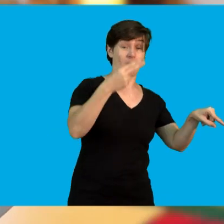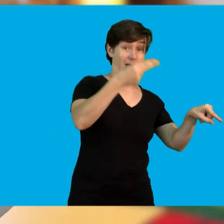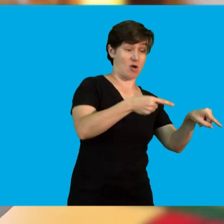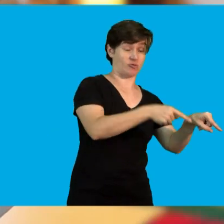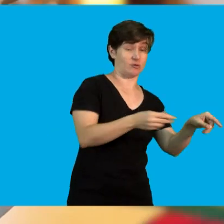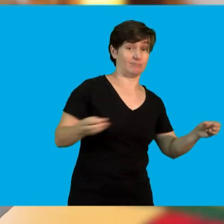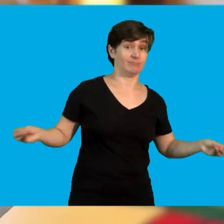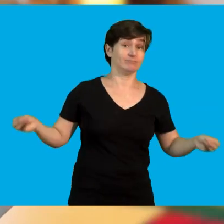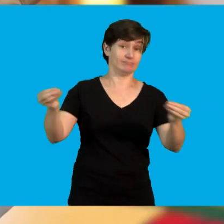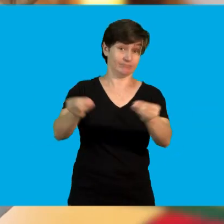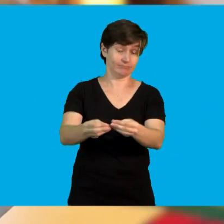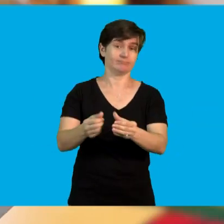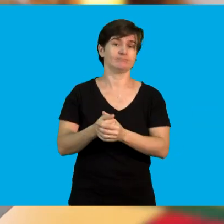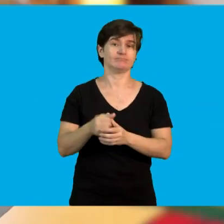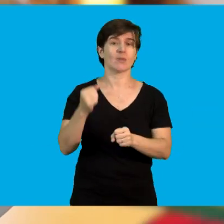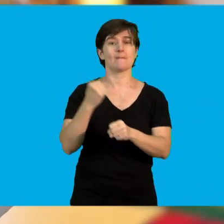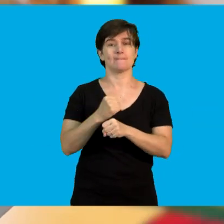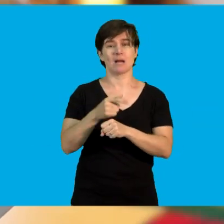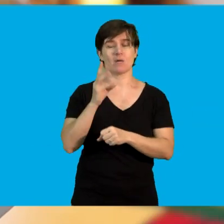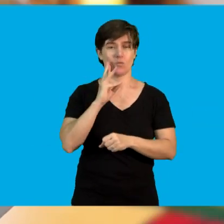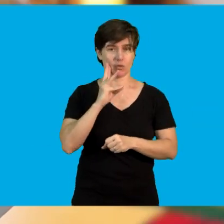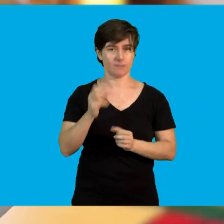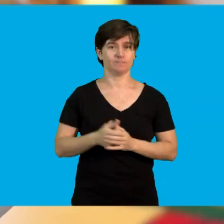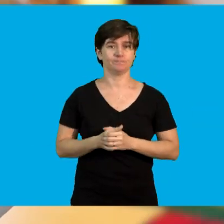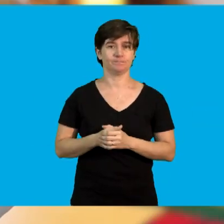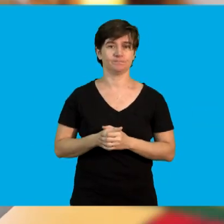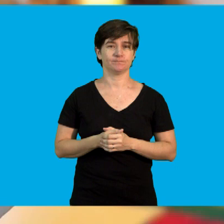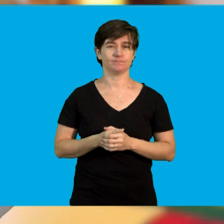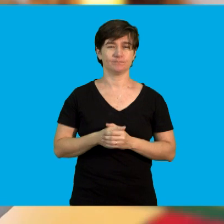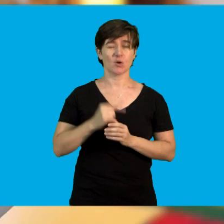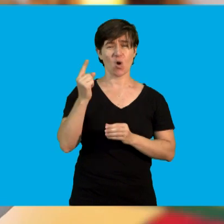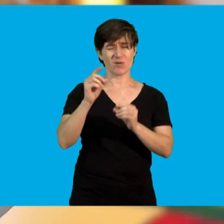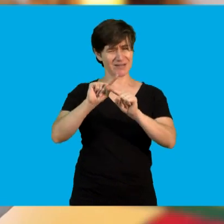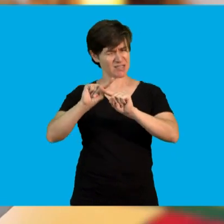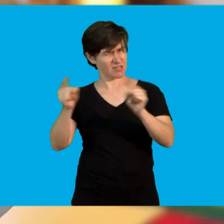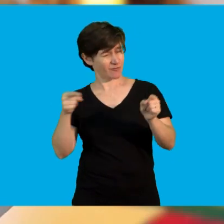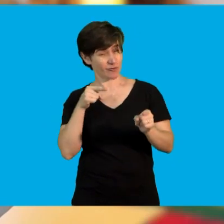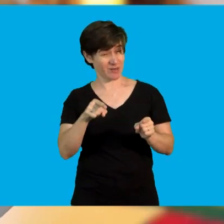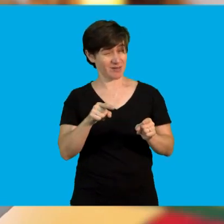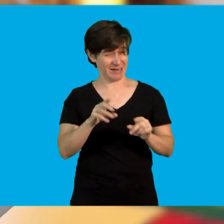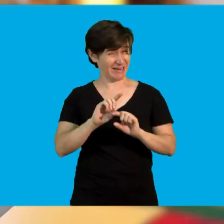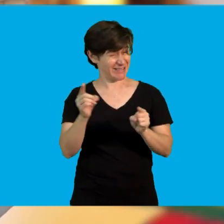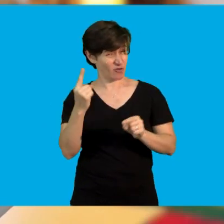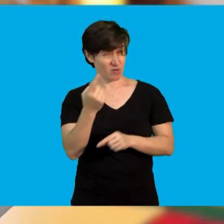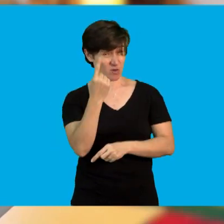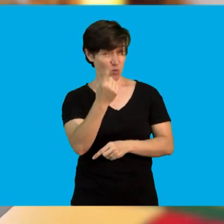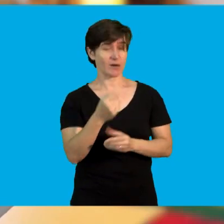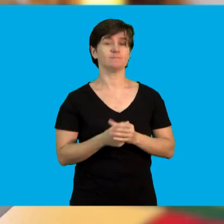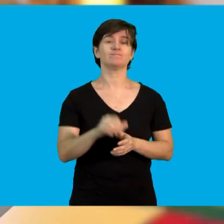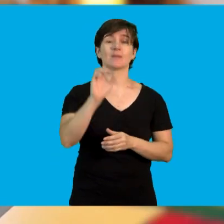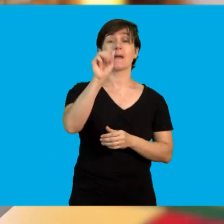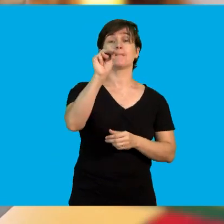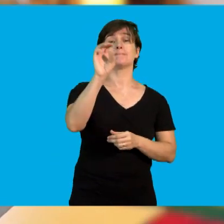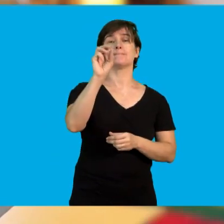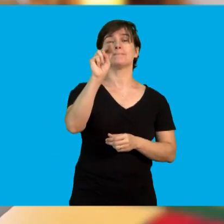or the hydrogen from the acid is going to react together to form the water. So the exception to that particular case is